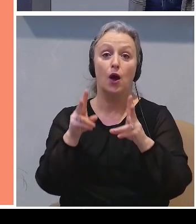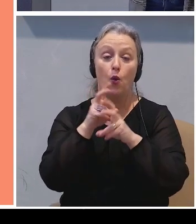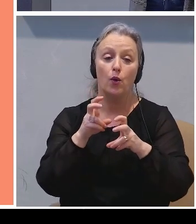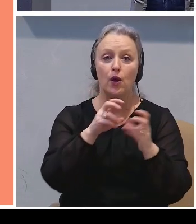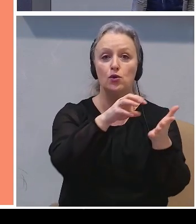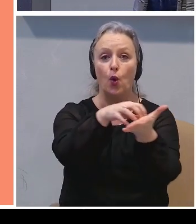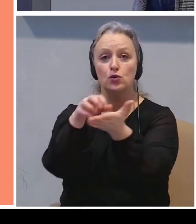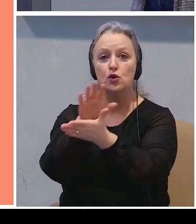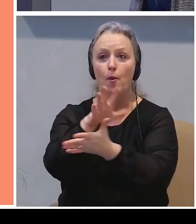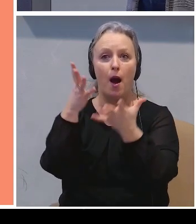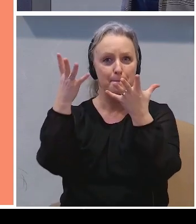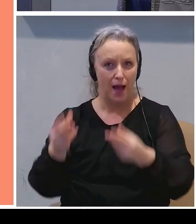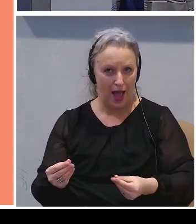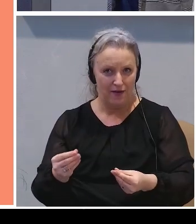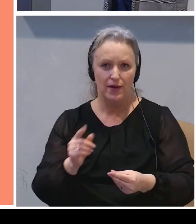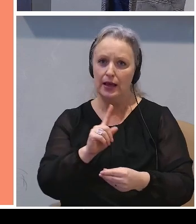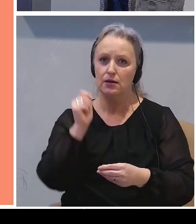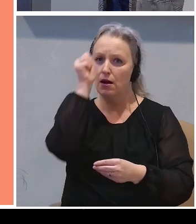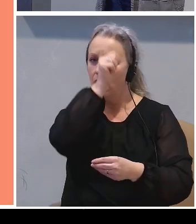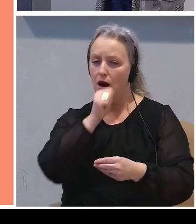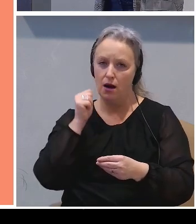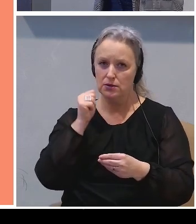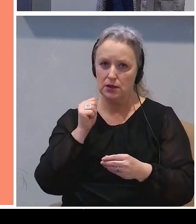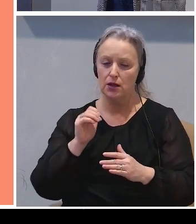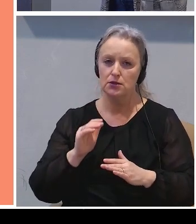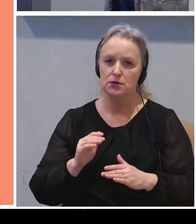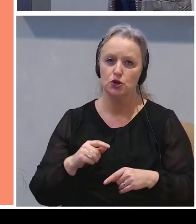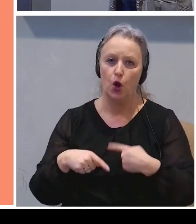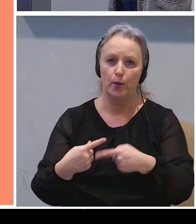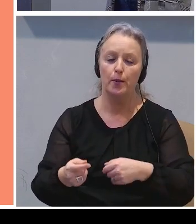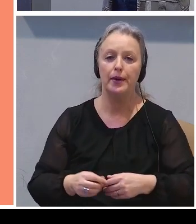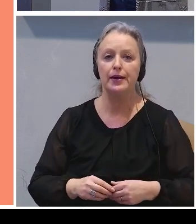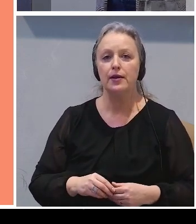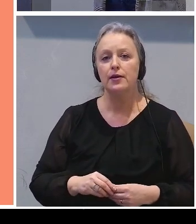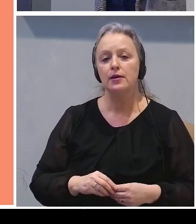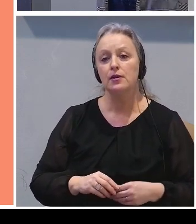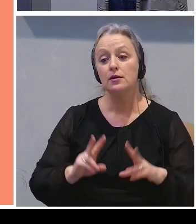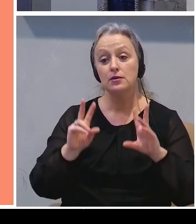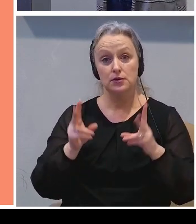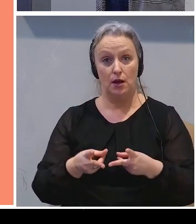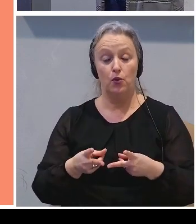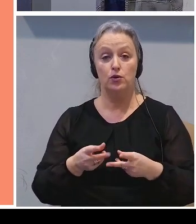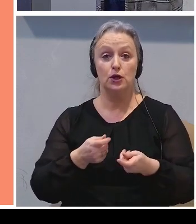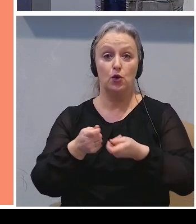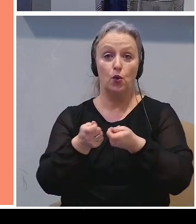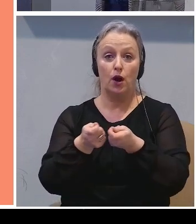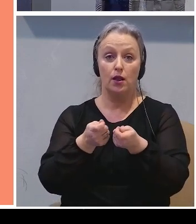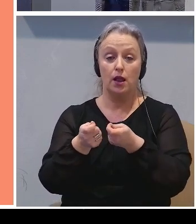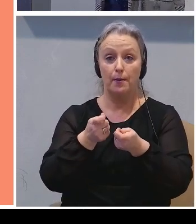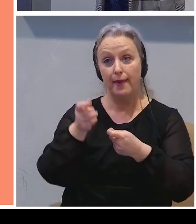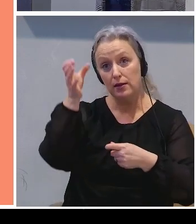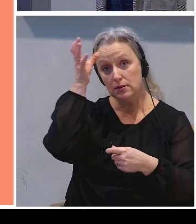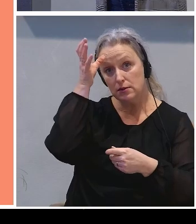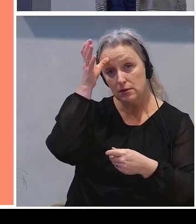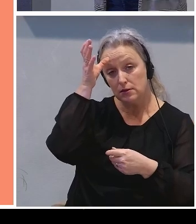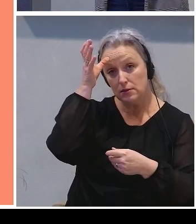all the CTUs in all the countries. We also organize specific scientific meetings that are open to the ECRIN community.